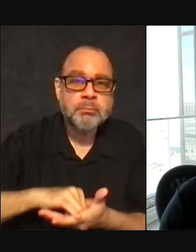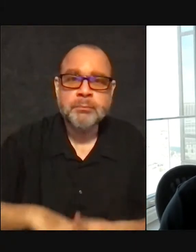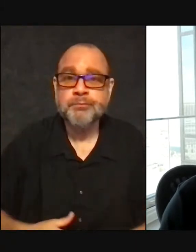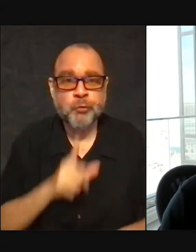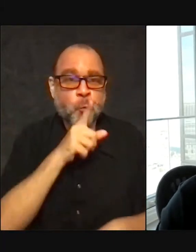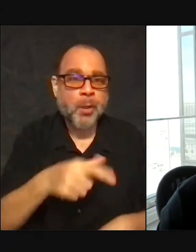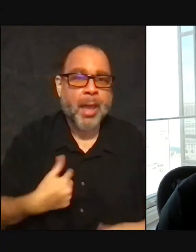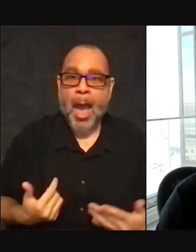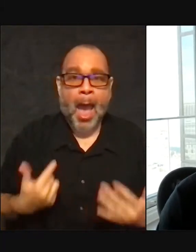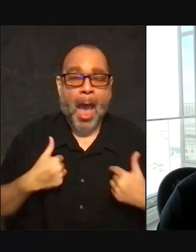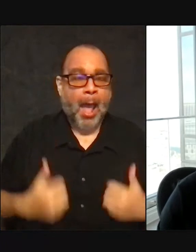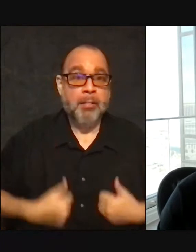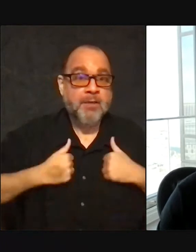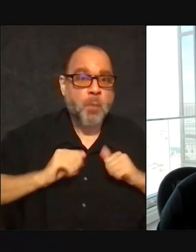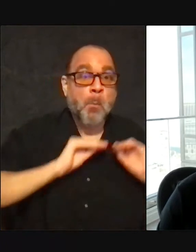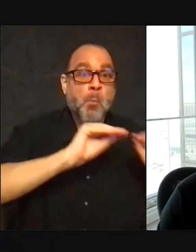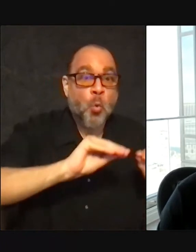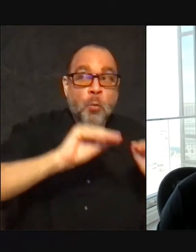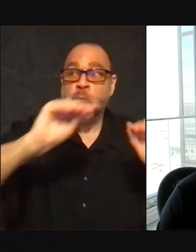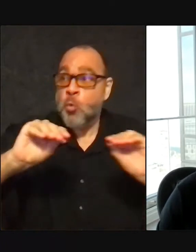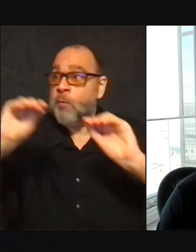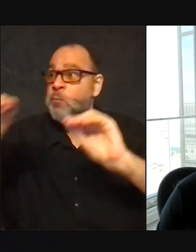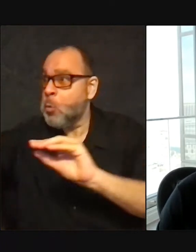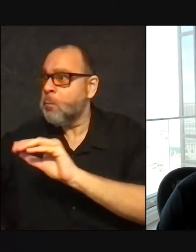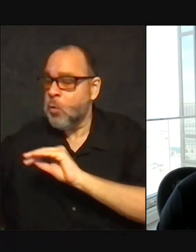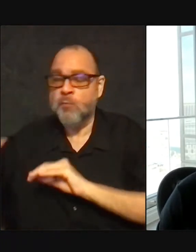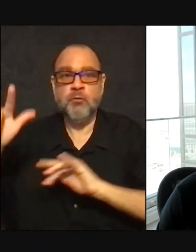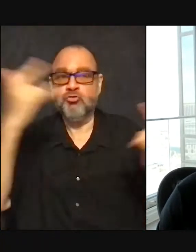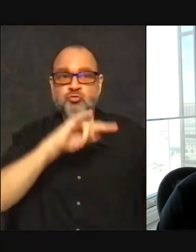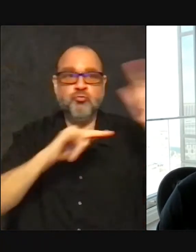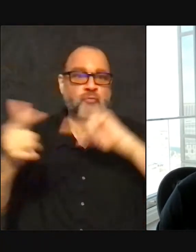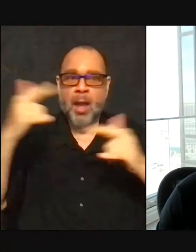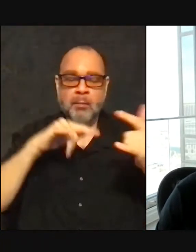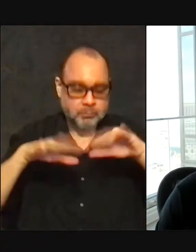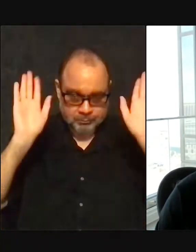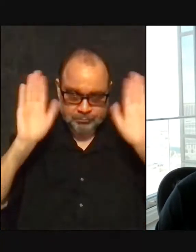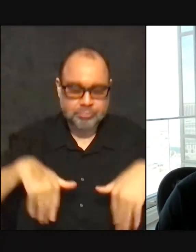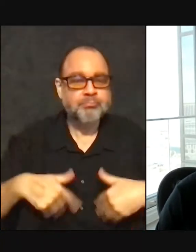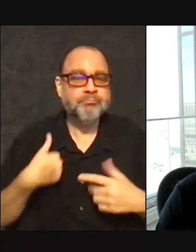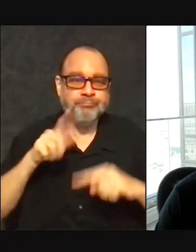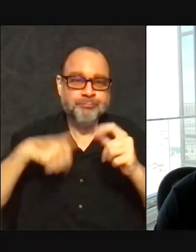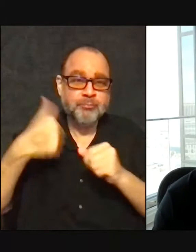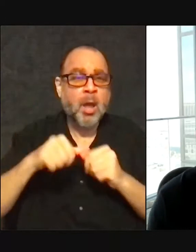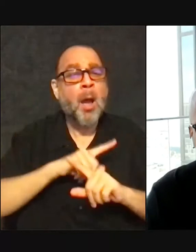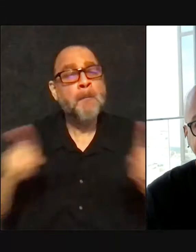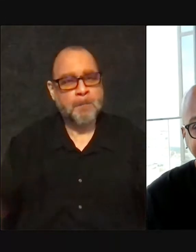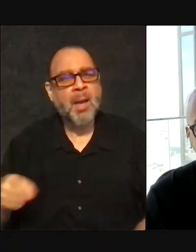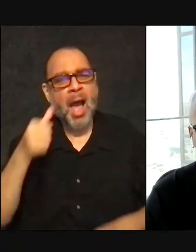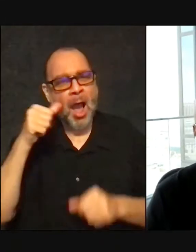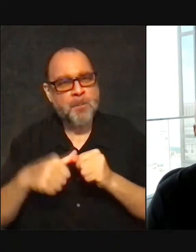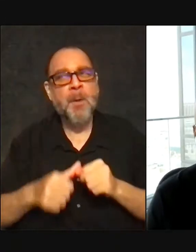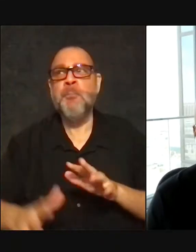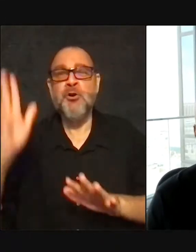places, but yeah, you've always been just someone that I admire. And early in the days of social media, you